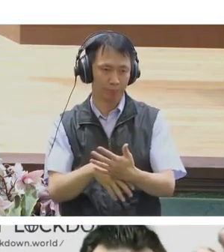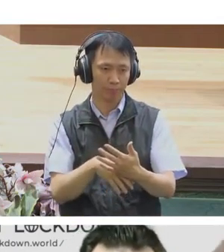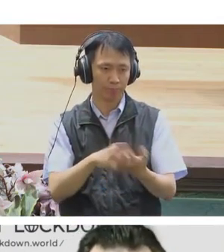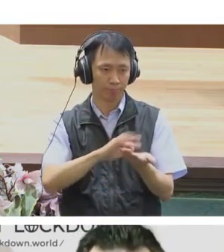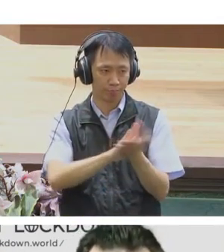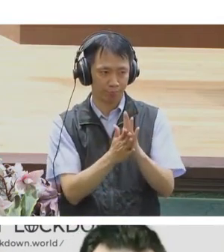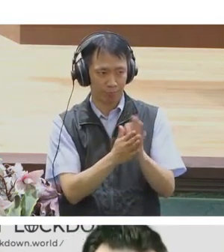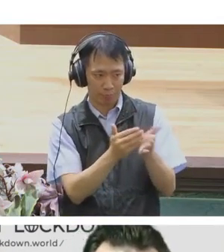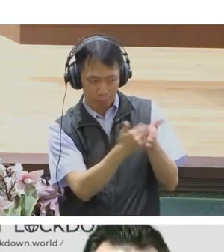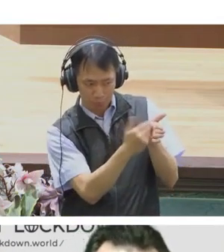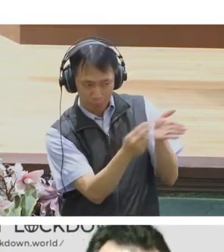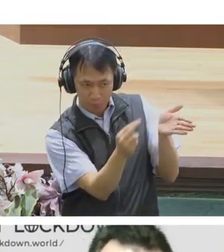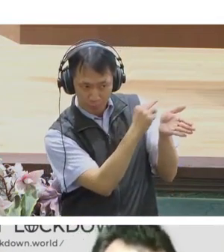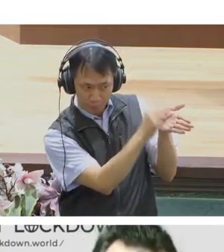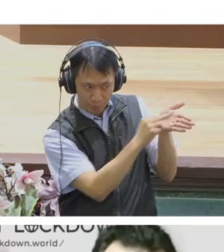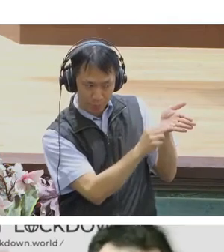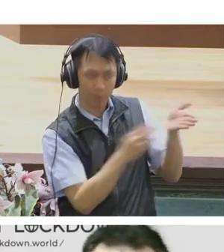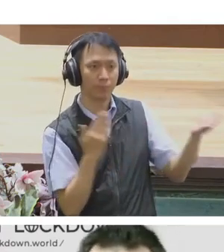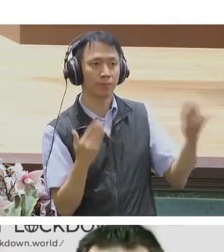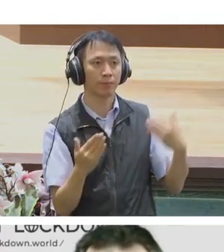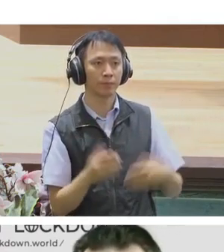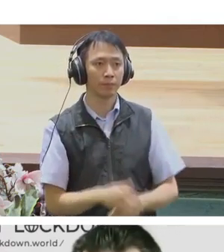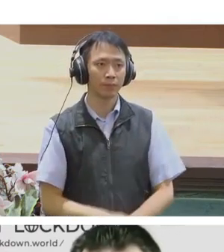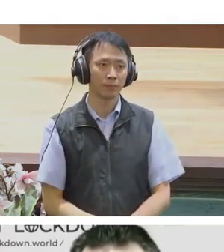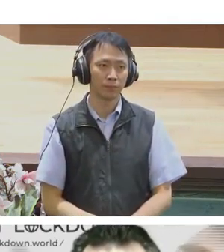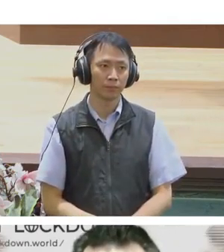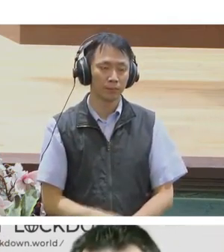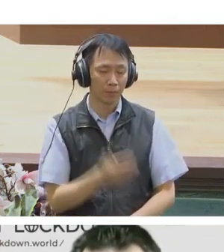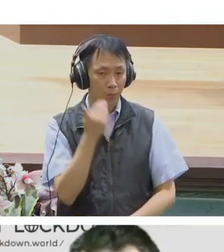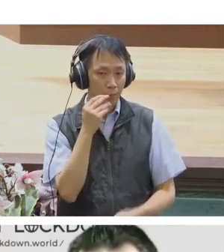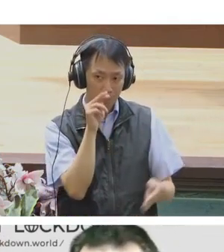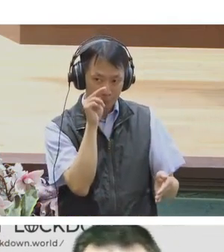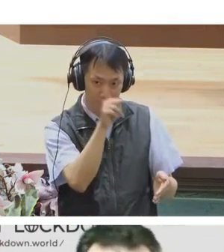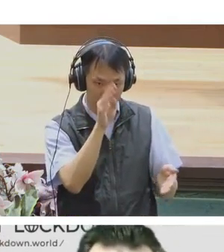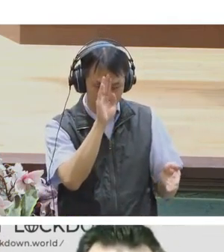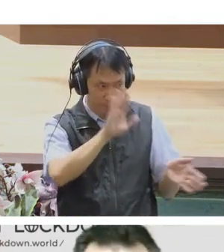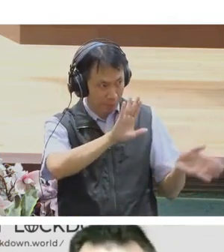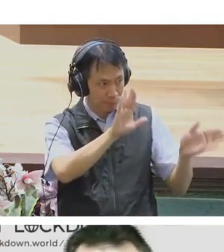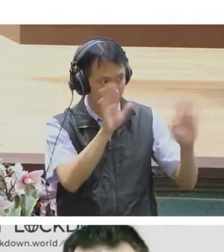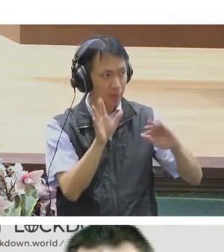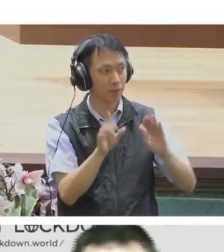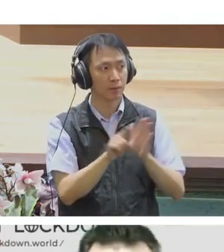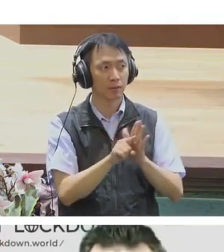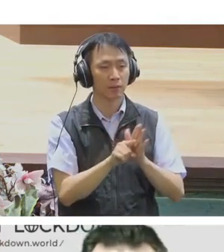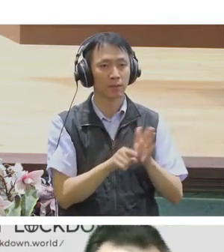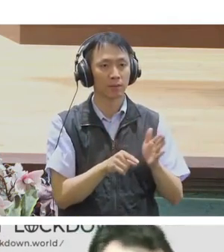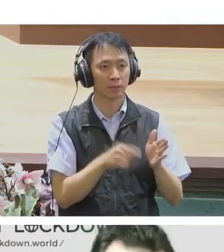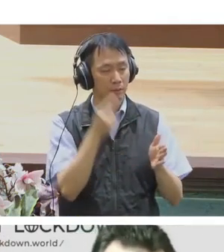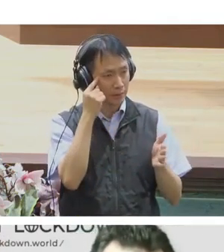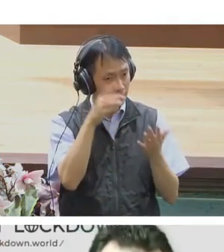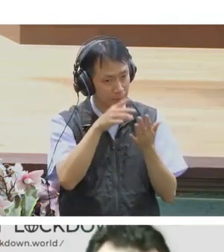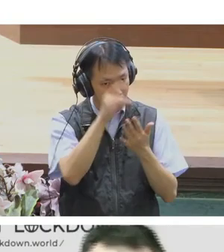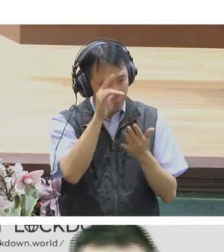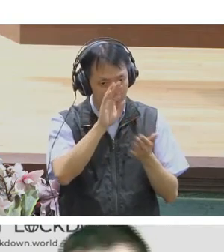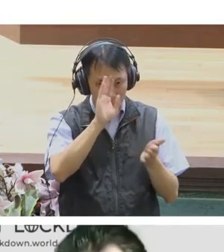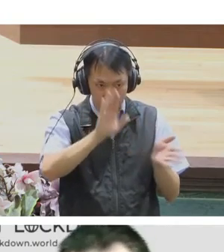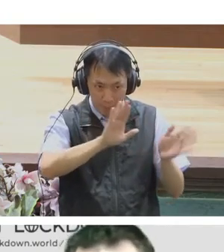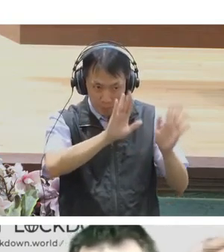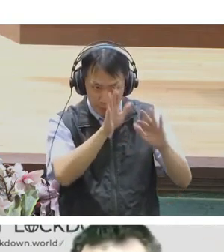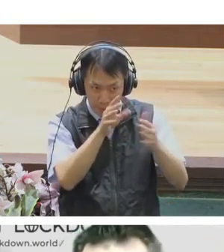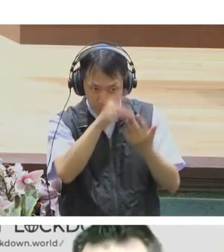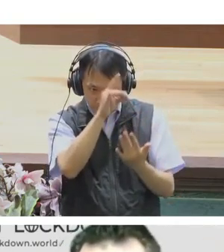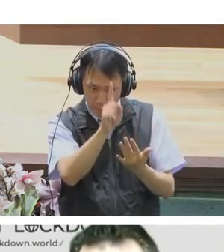saying about COVID, for example, when you select a certain aspect of the COVID pandemic, and